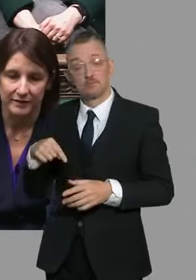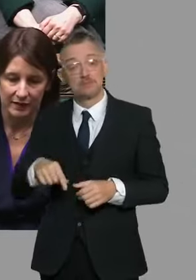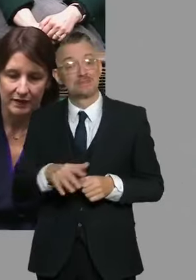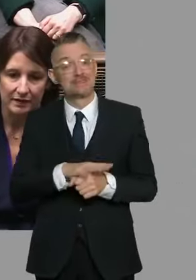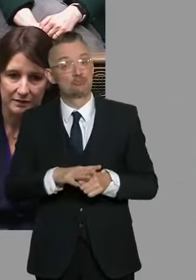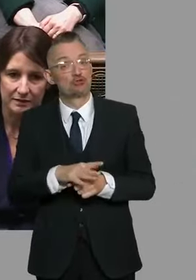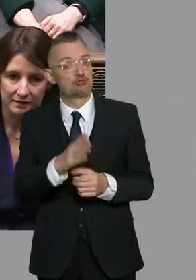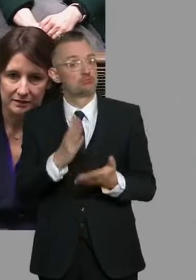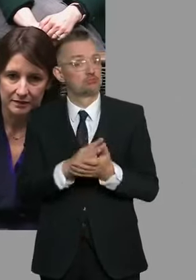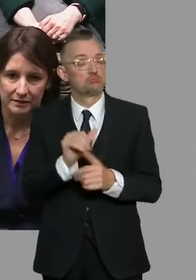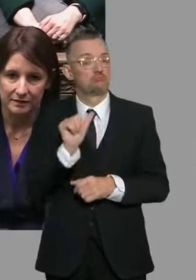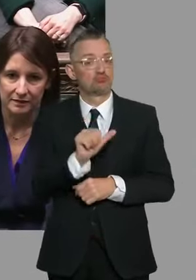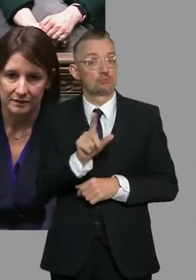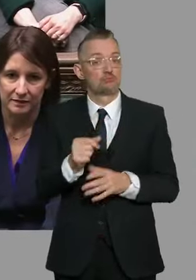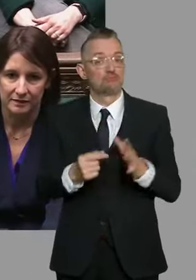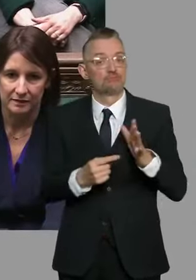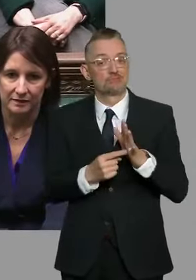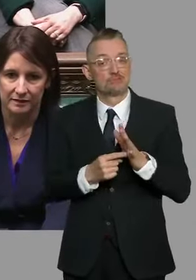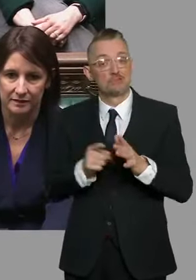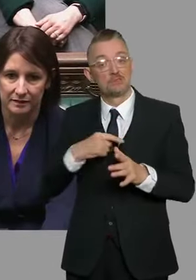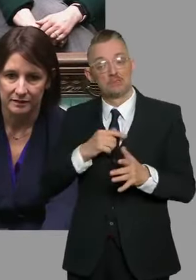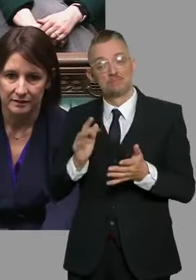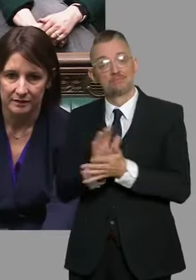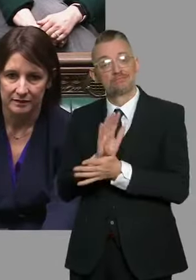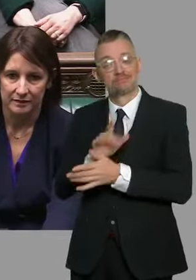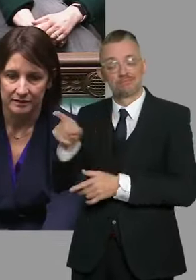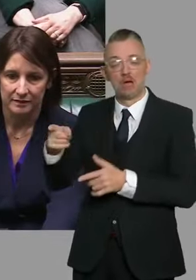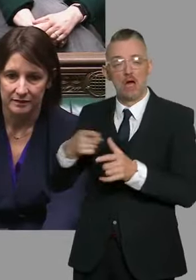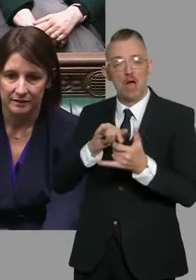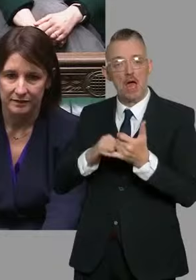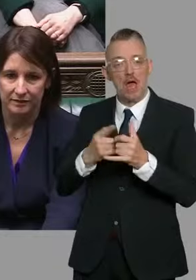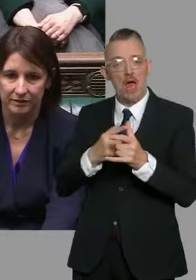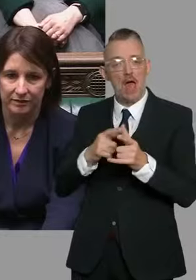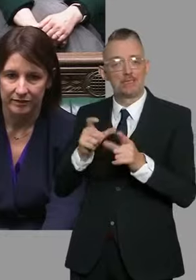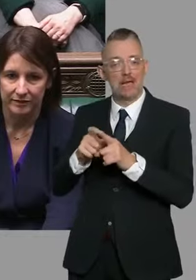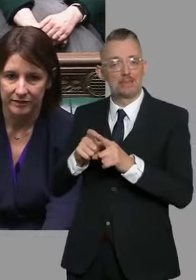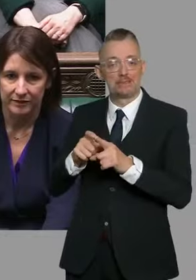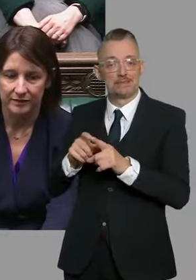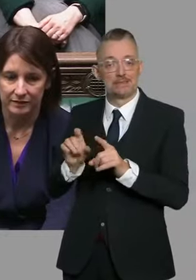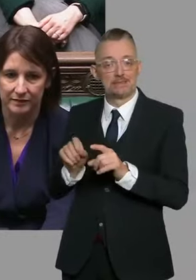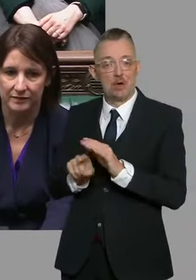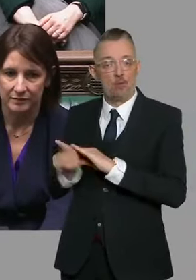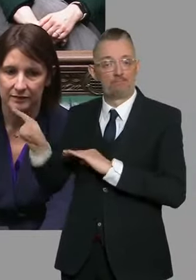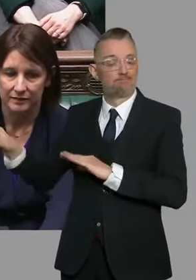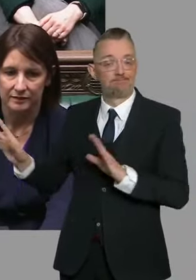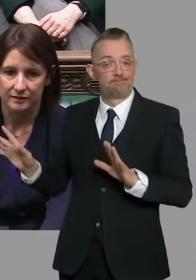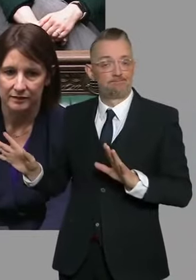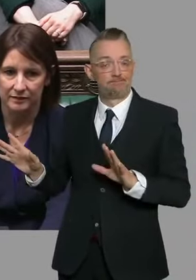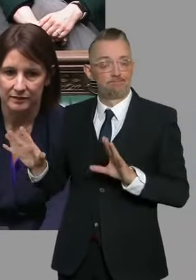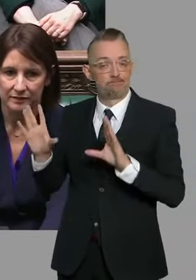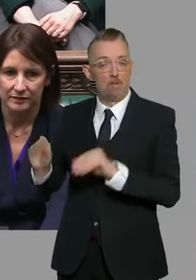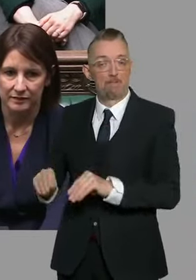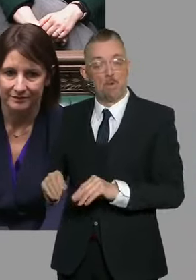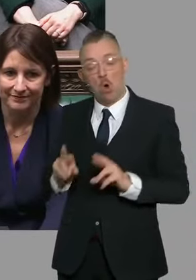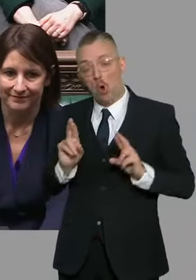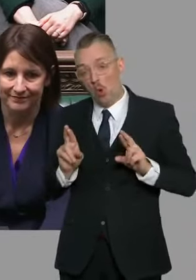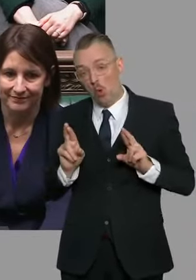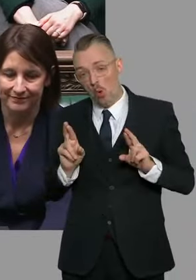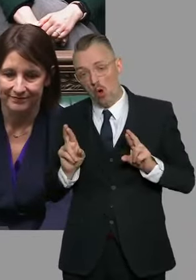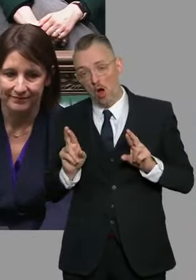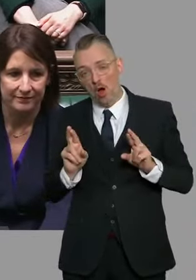Assad. I hope this can be a turning point for Syria, a much-needed turning point, but that is by no